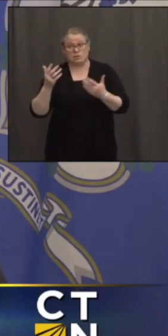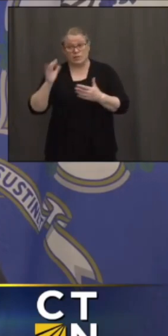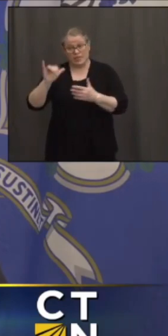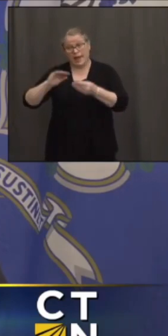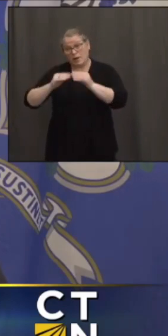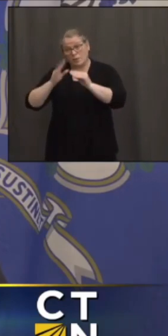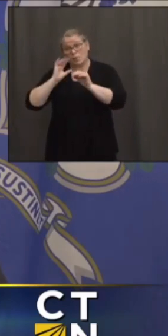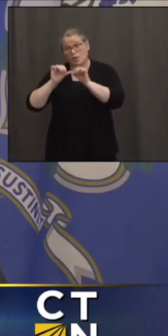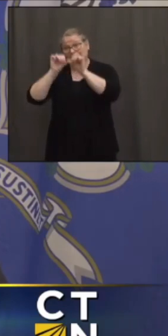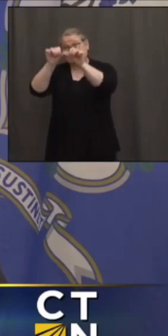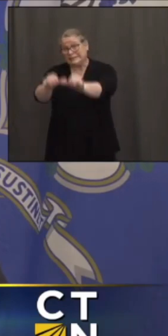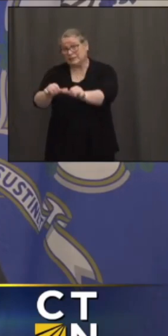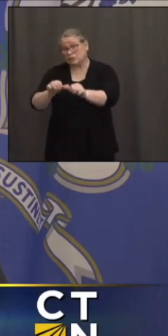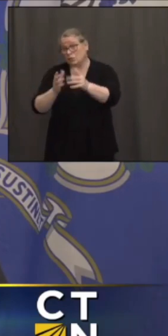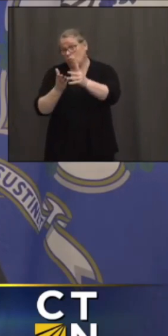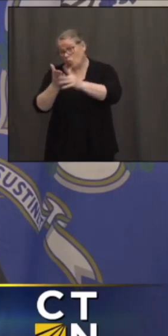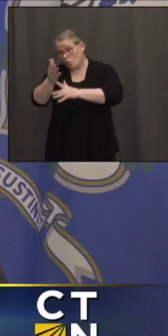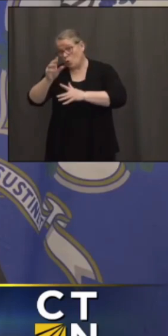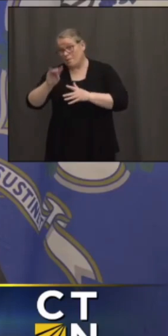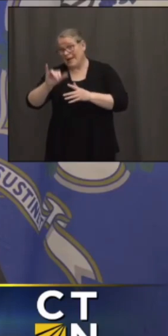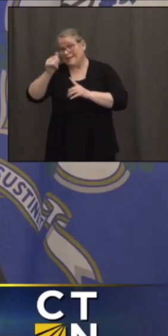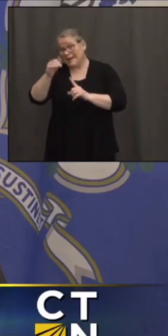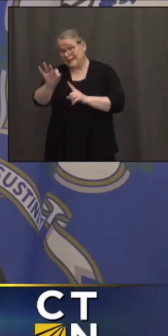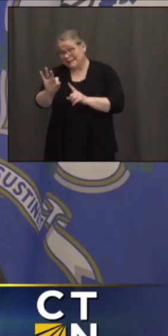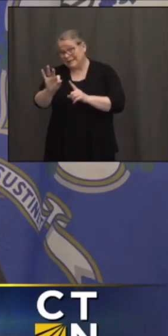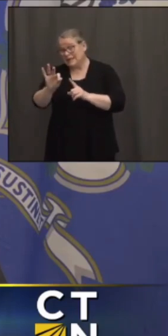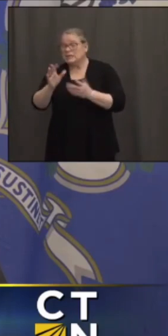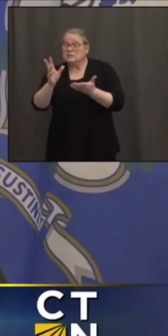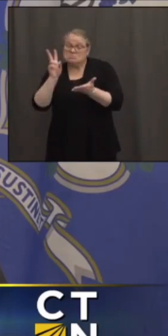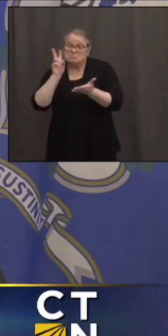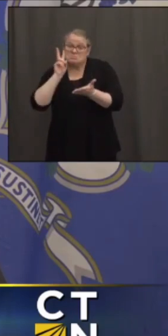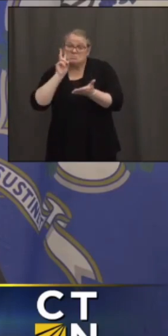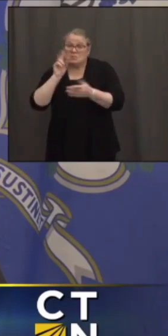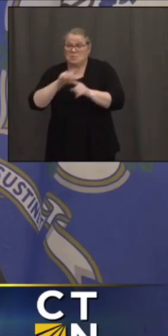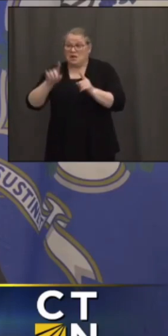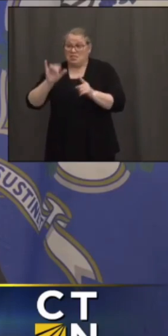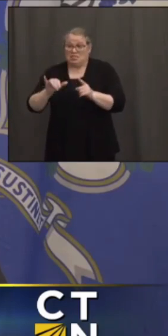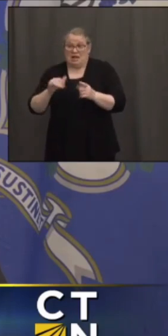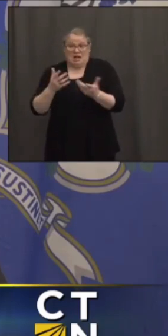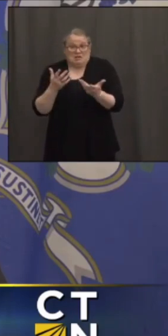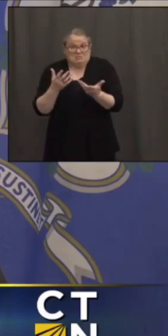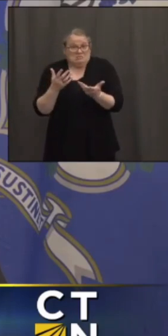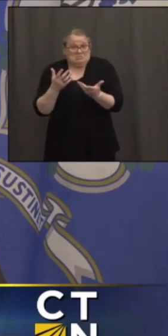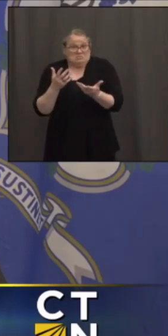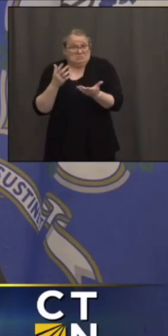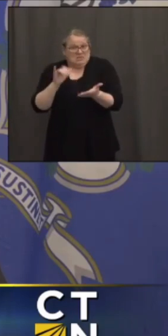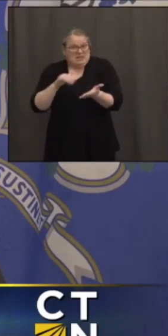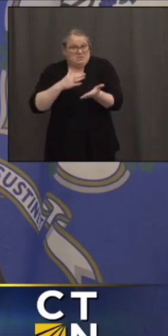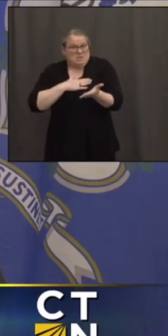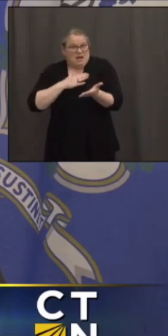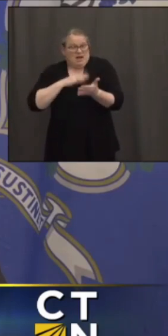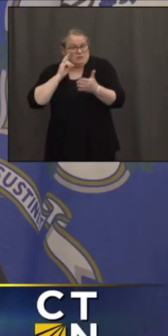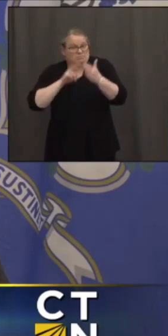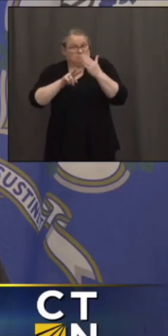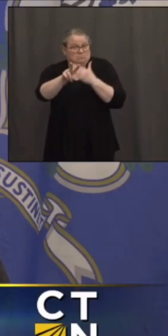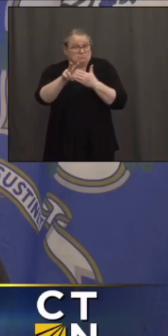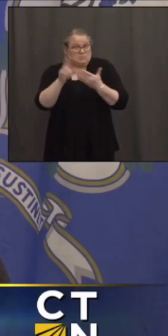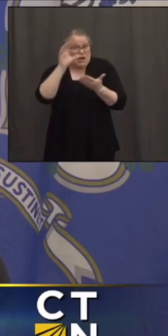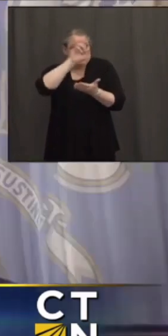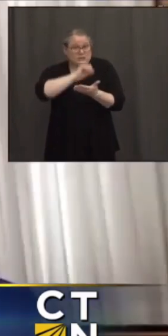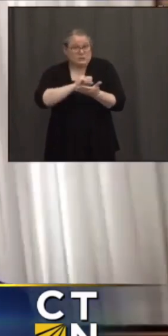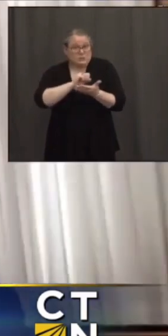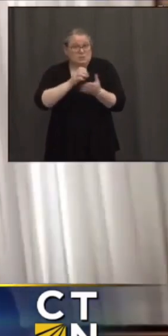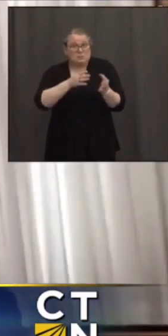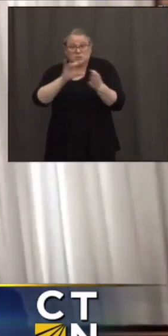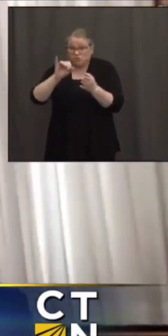will tell. But I think that's the only assumption I've got. Josh, you have anything better than that? Yeah, no,